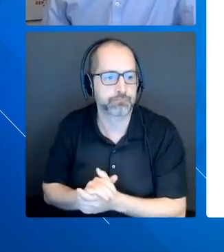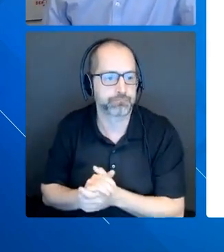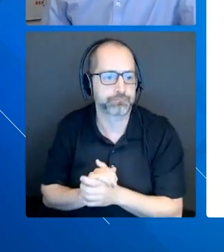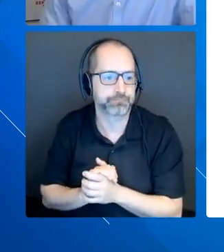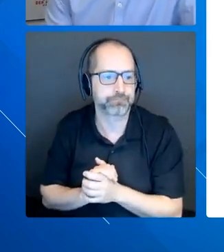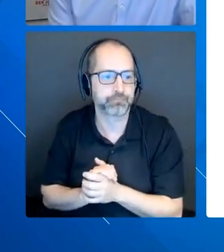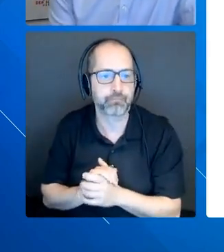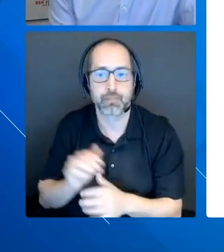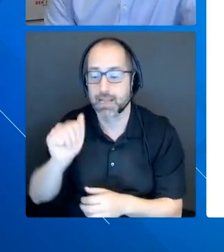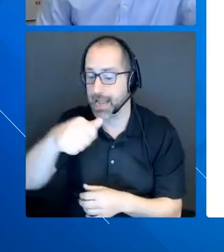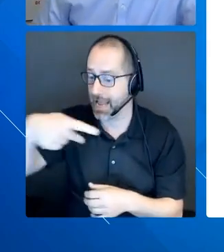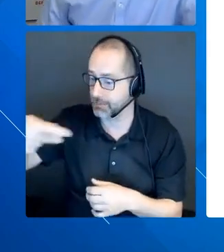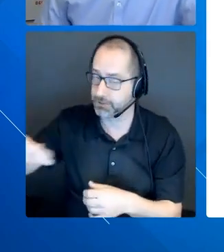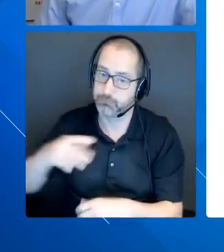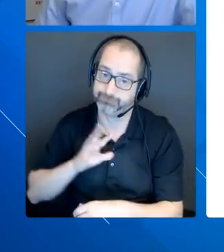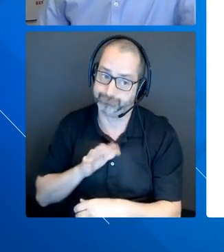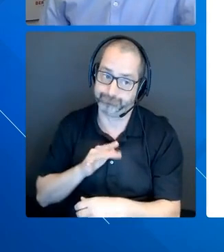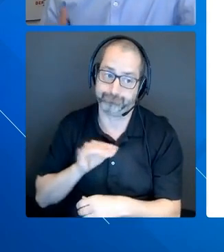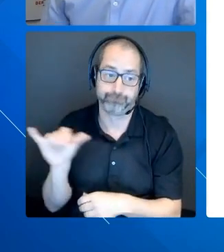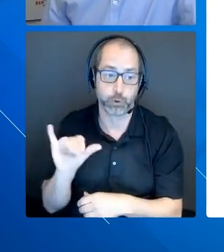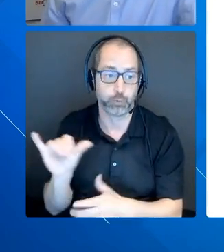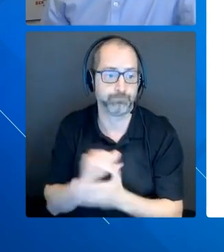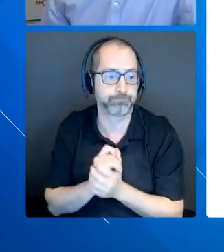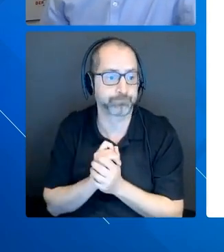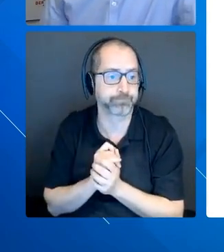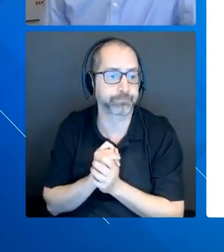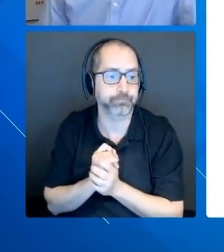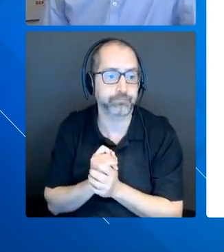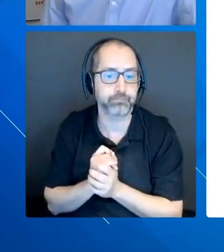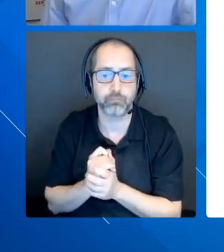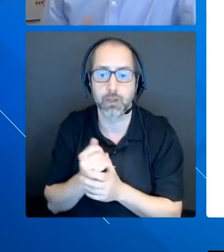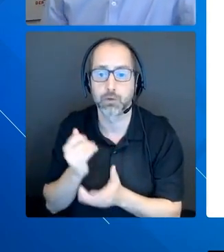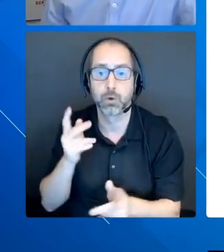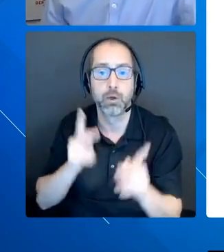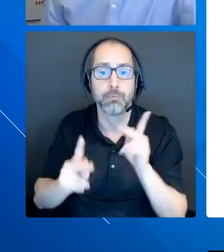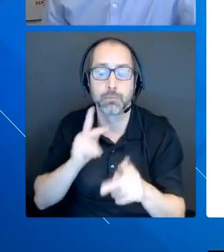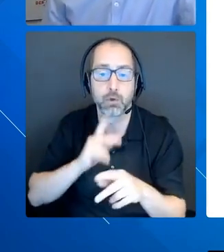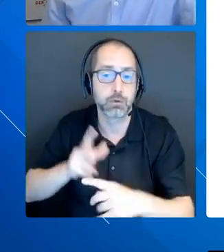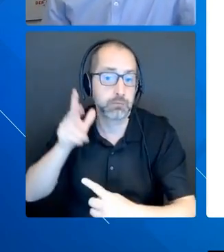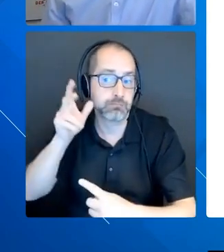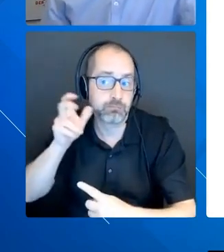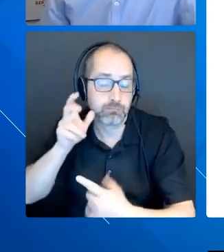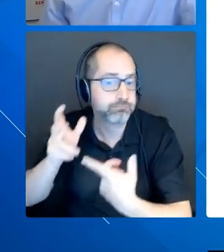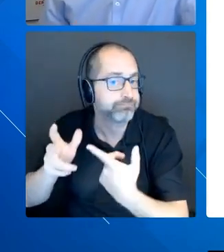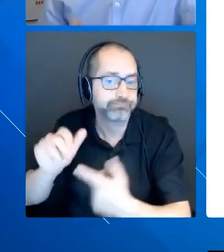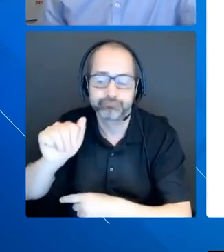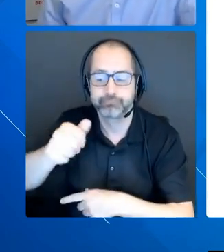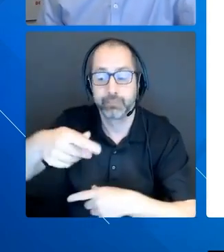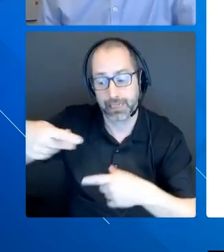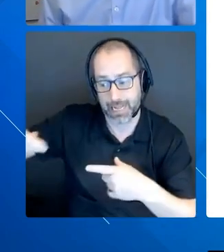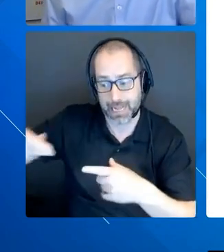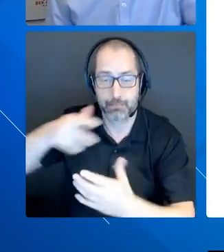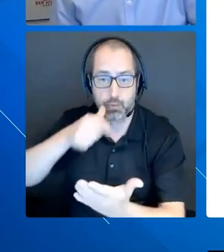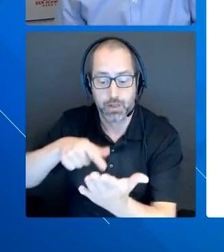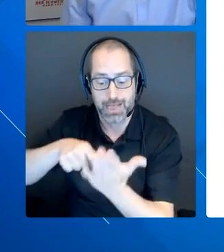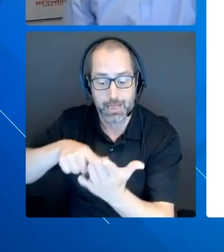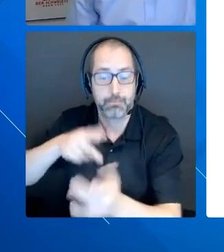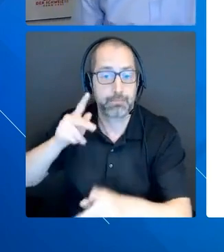Apps are also great. So just with users who have issues hearing, apps also help people who have difficulty